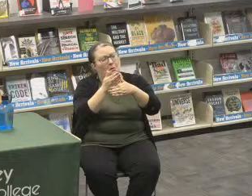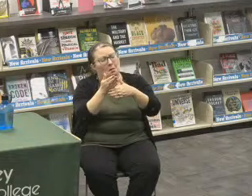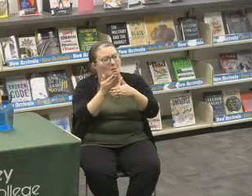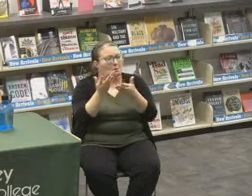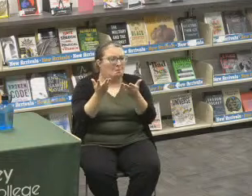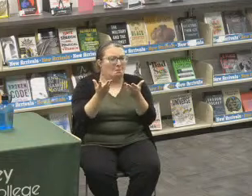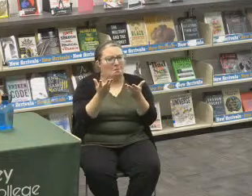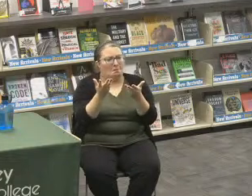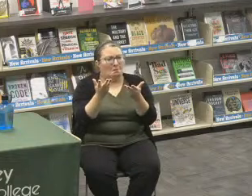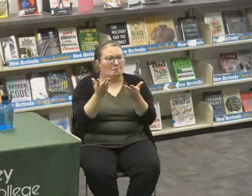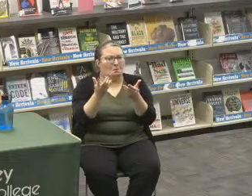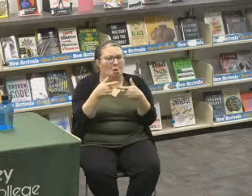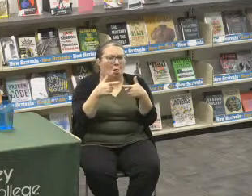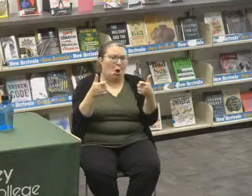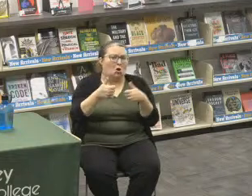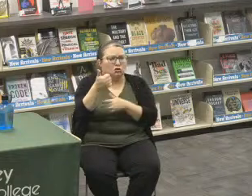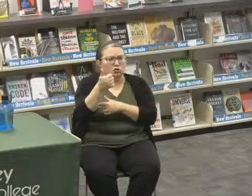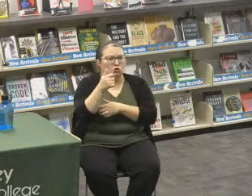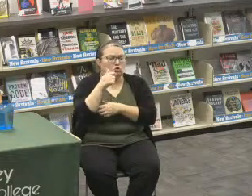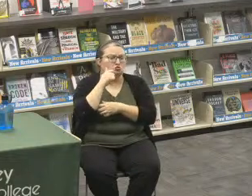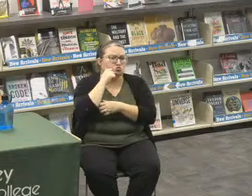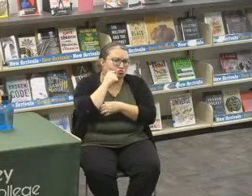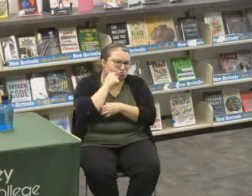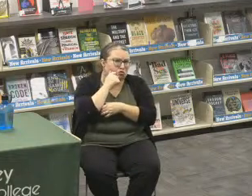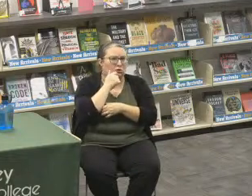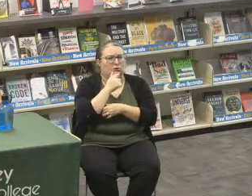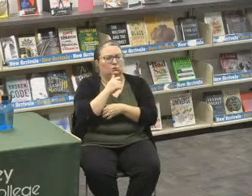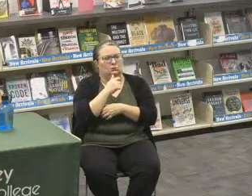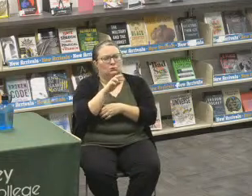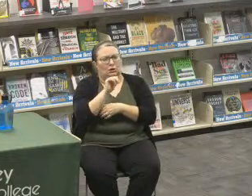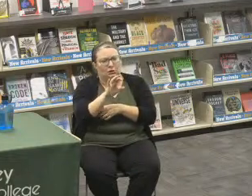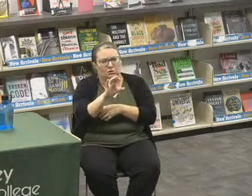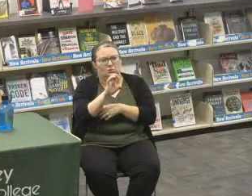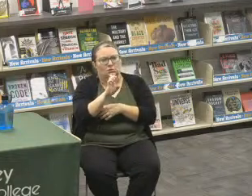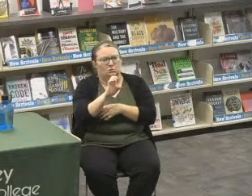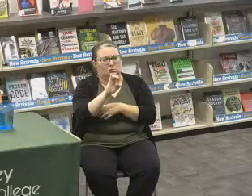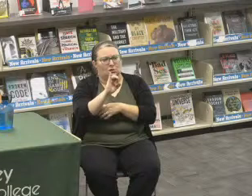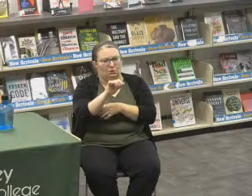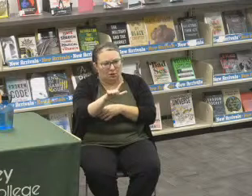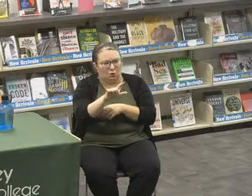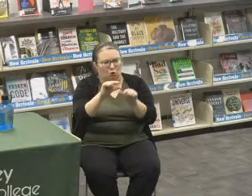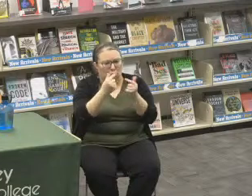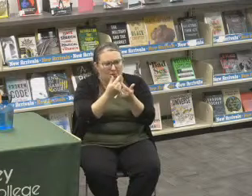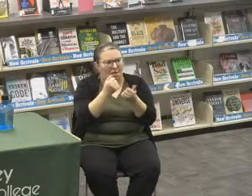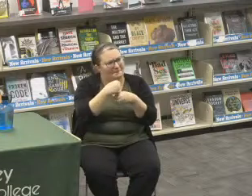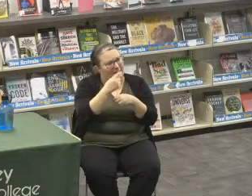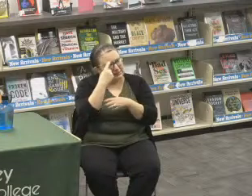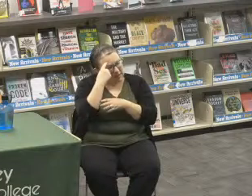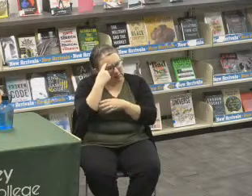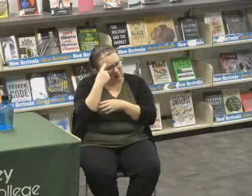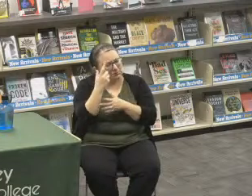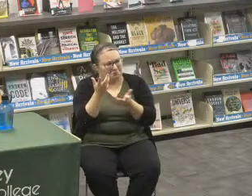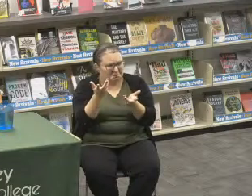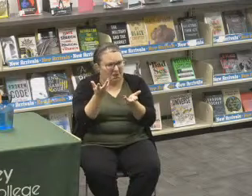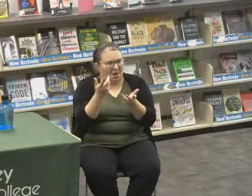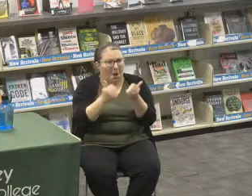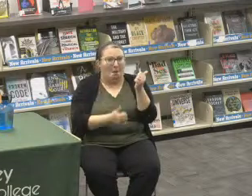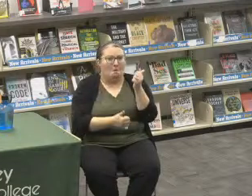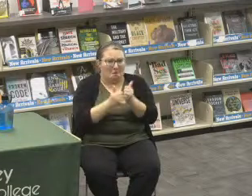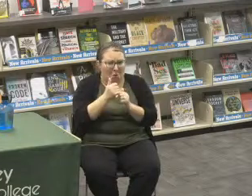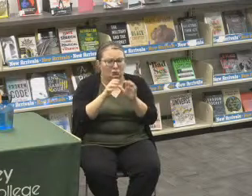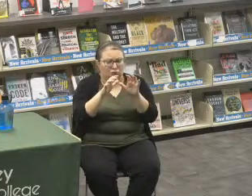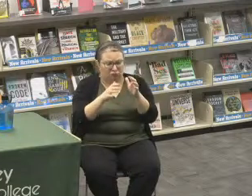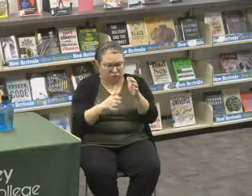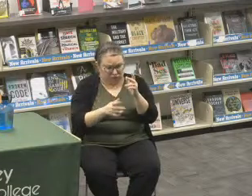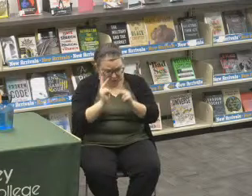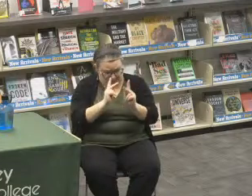like the largest racial population or whatever it is. And that kind of makes sense, right? This is kind of a majority, and we